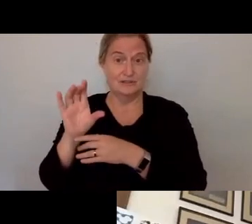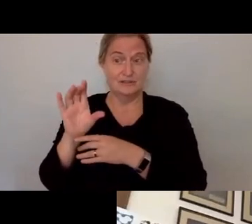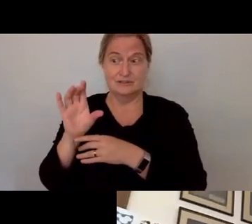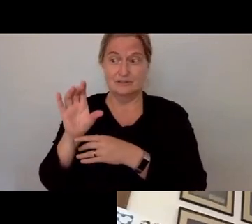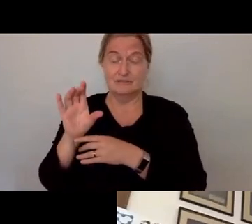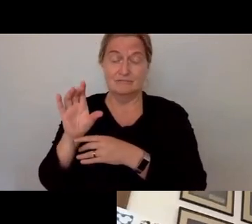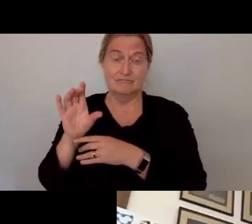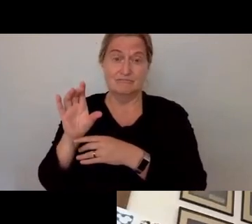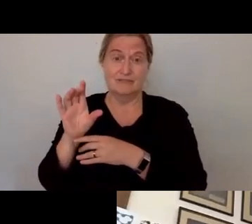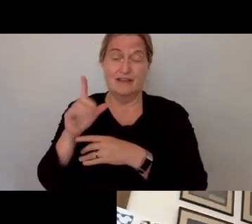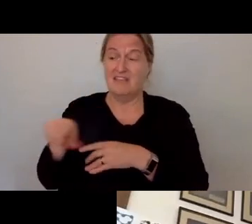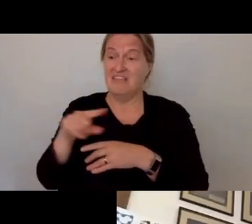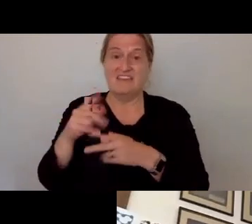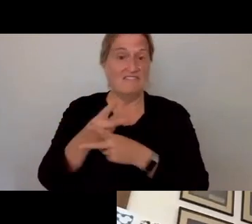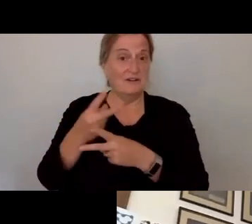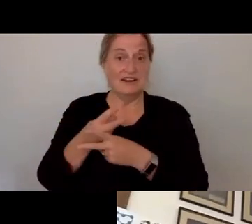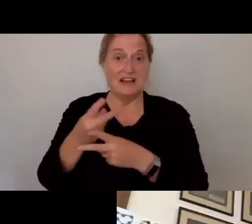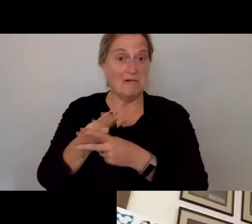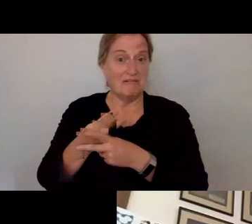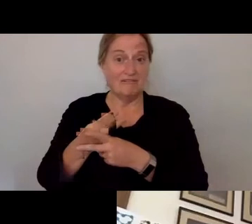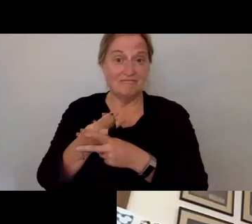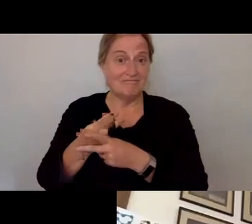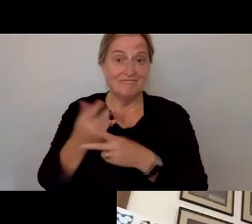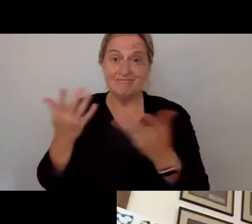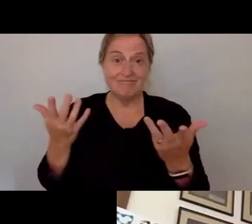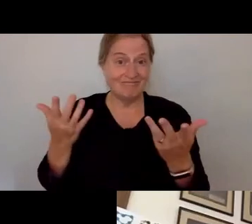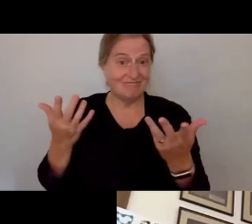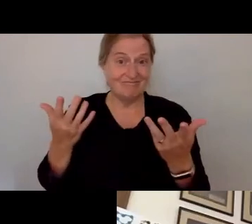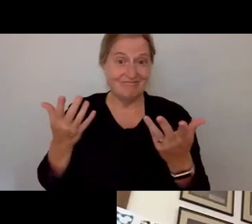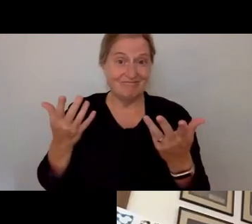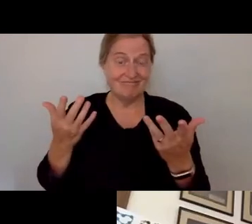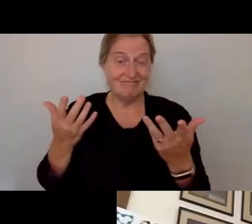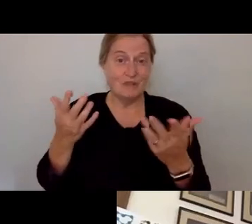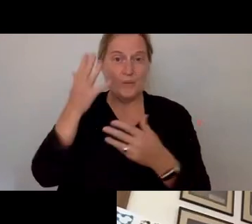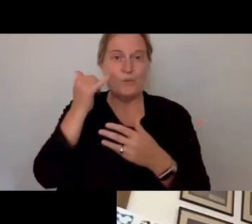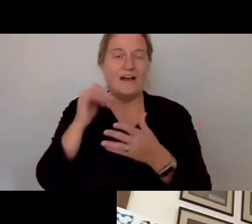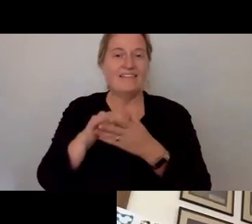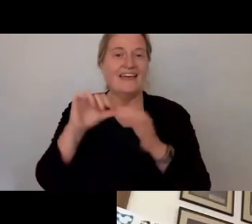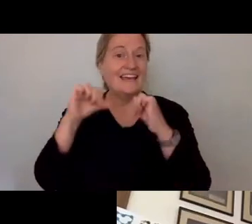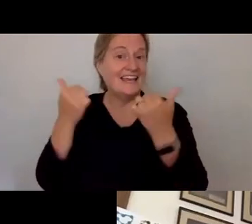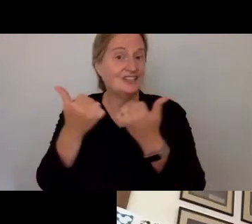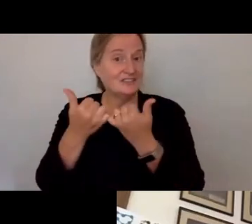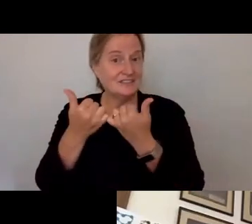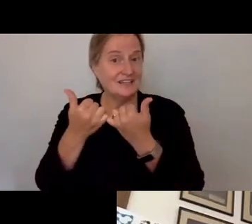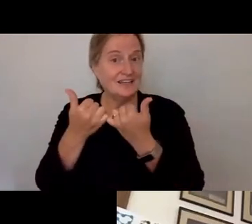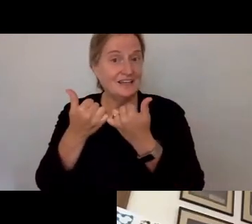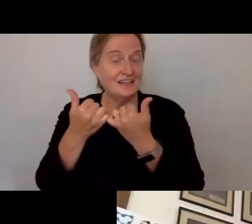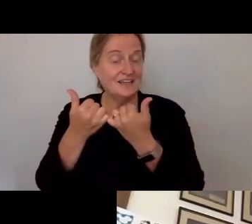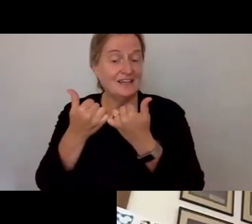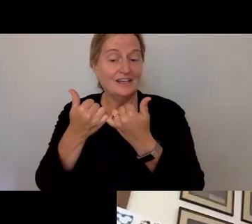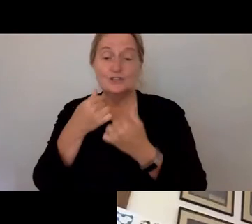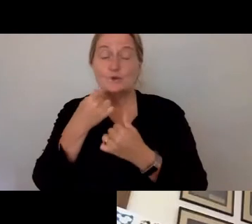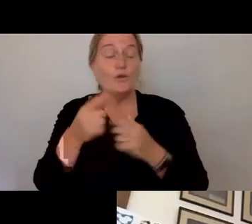They figured it out. They figured it out because that agency gave this person who was their lead in this